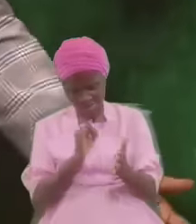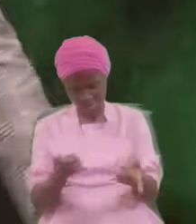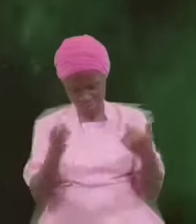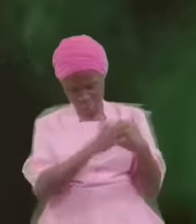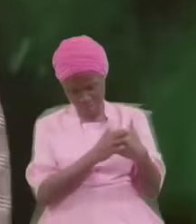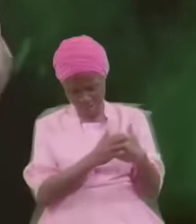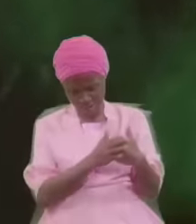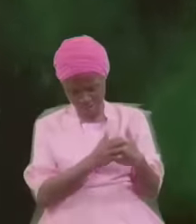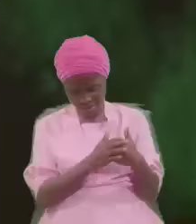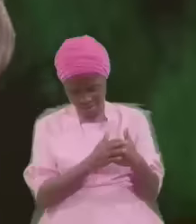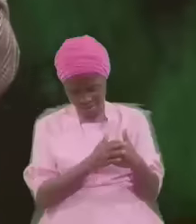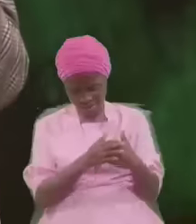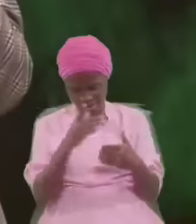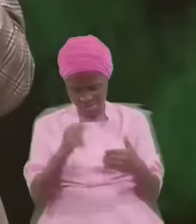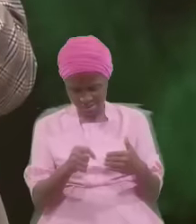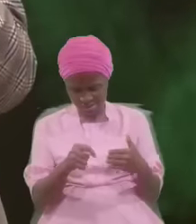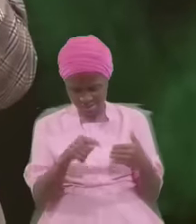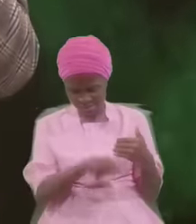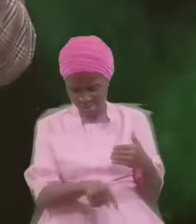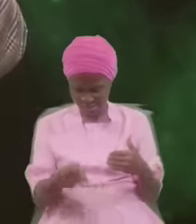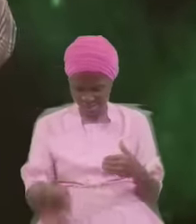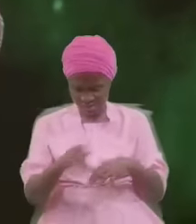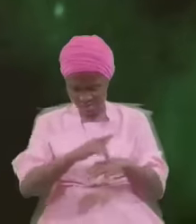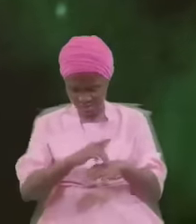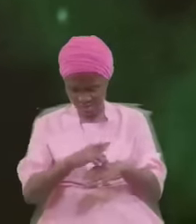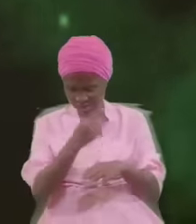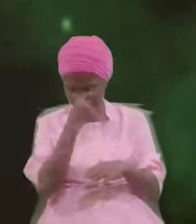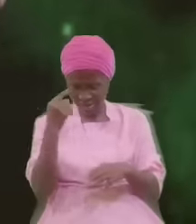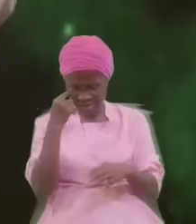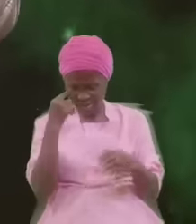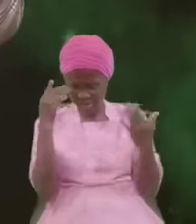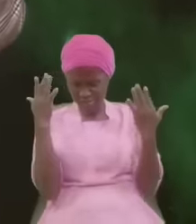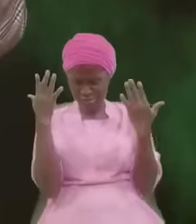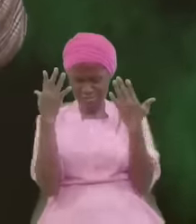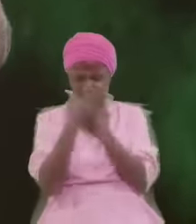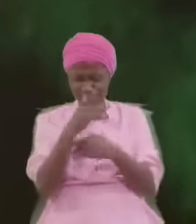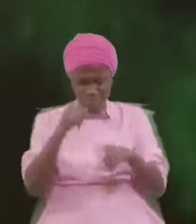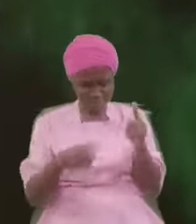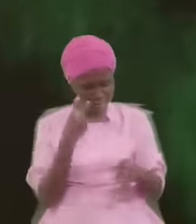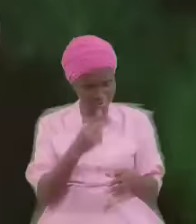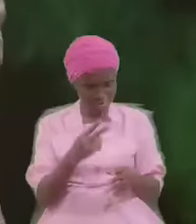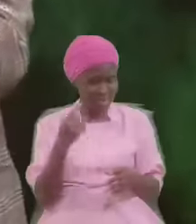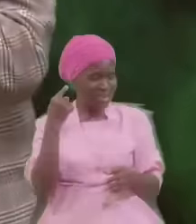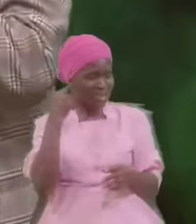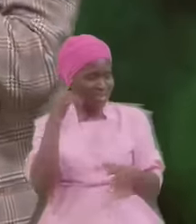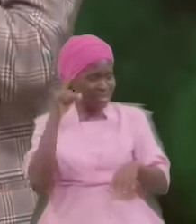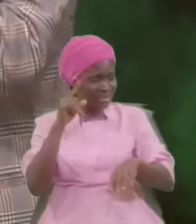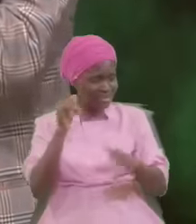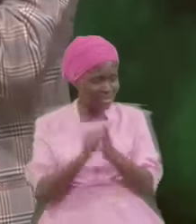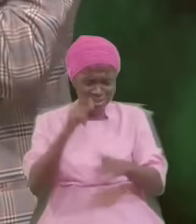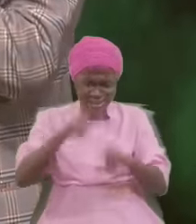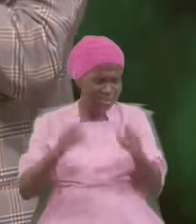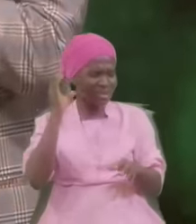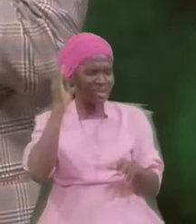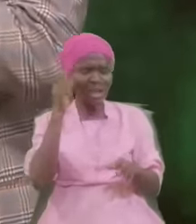the leg, the eyes, dim cannot see now, ears that cannot hear, tongues that